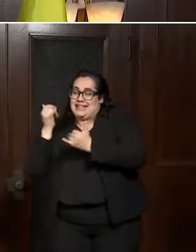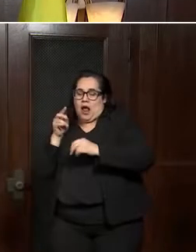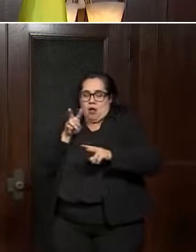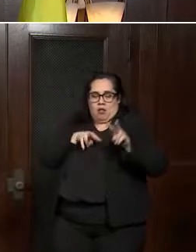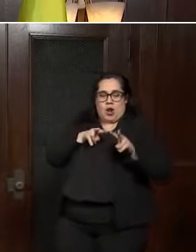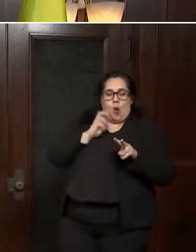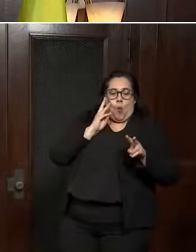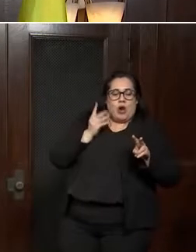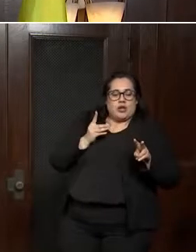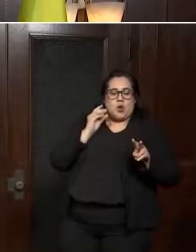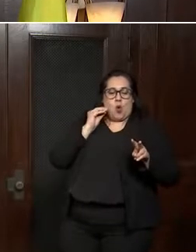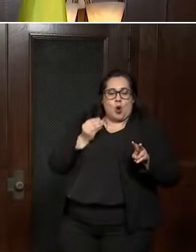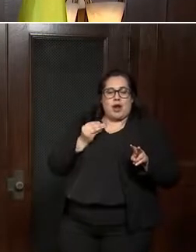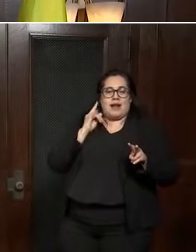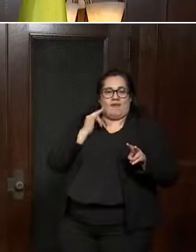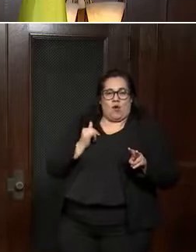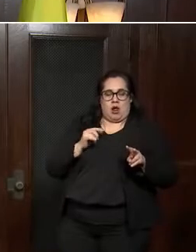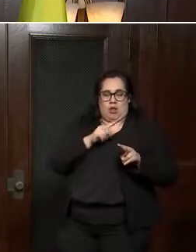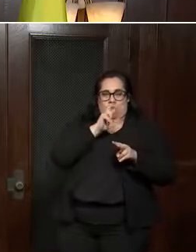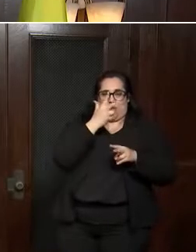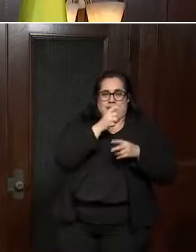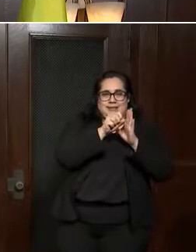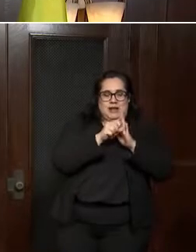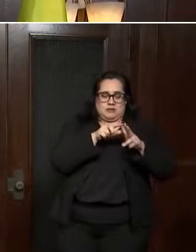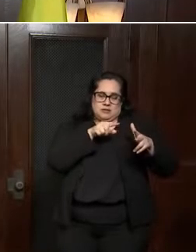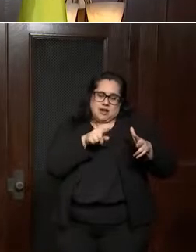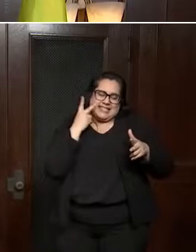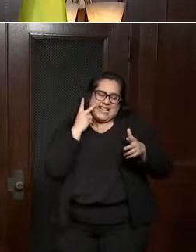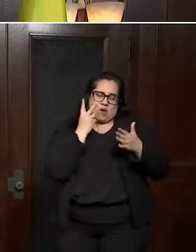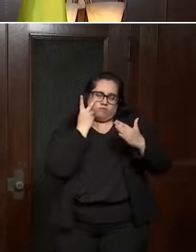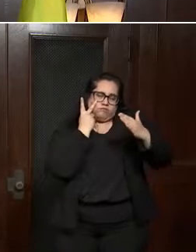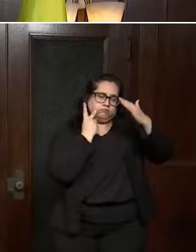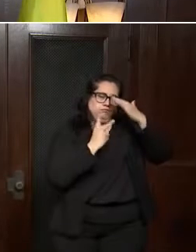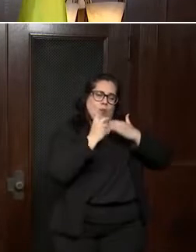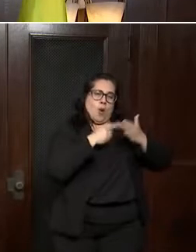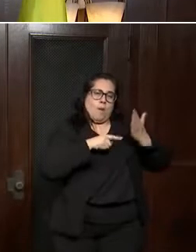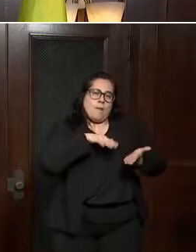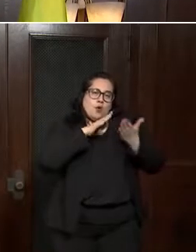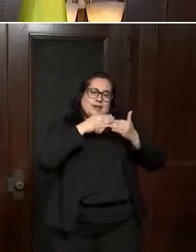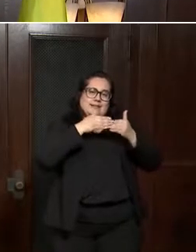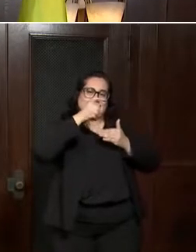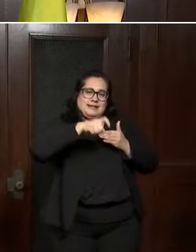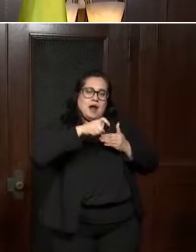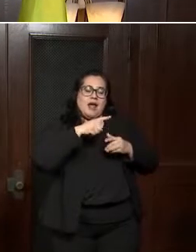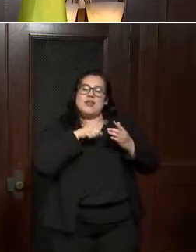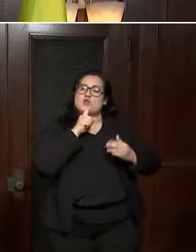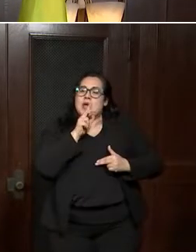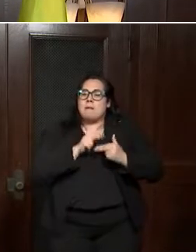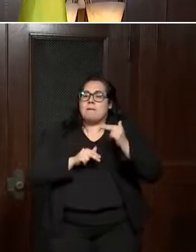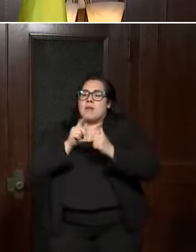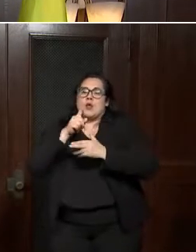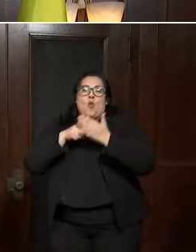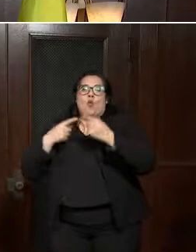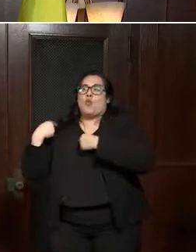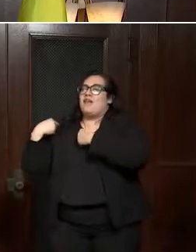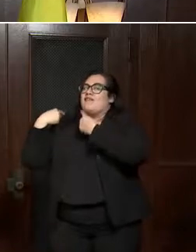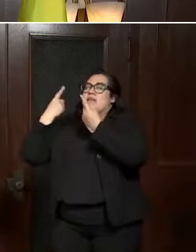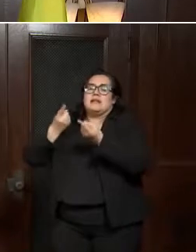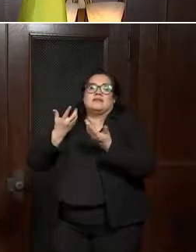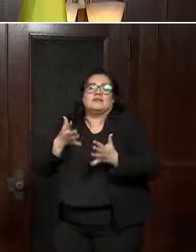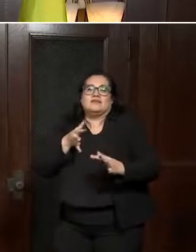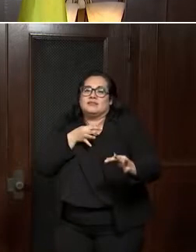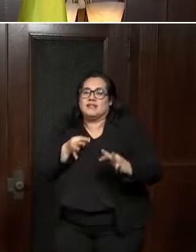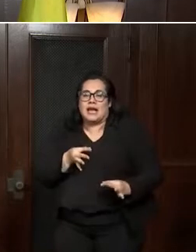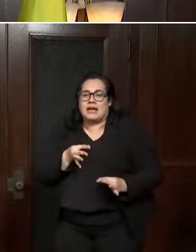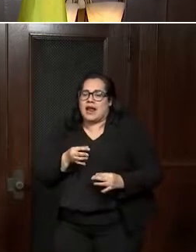the governors together. We'll talk about the approach that is necessary, and this really builds on what a lot of us have been saying. Get